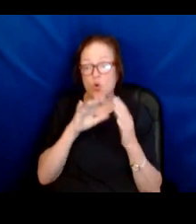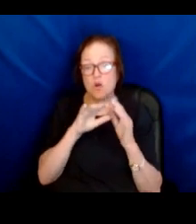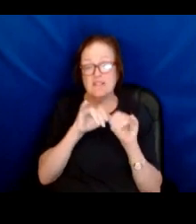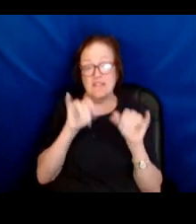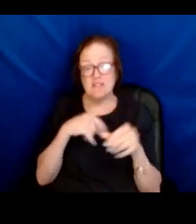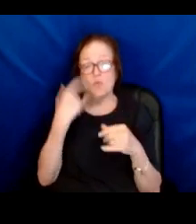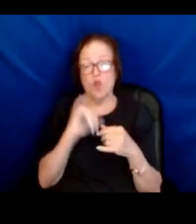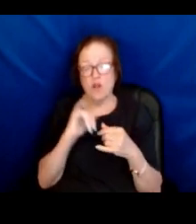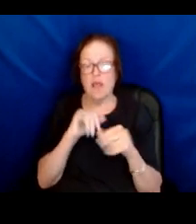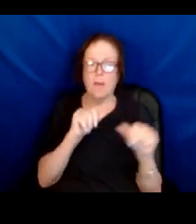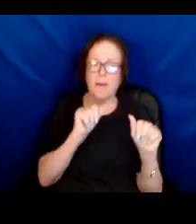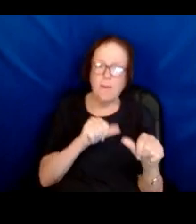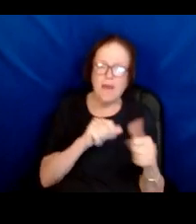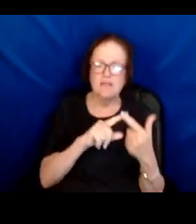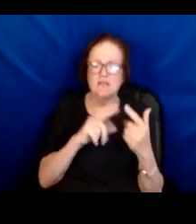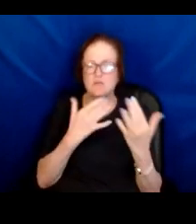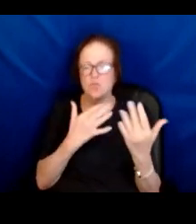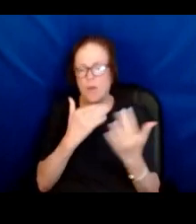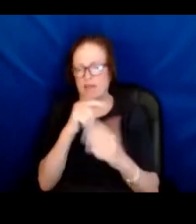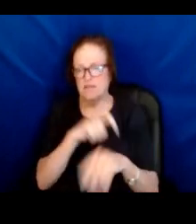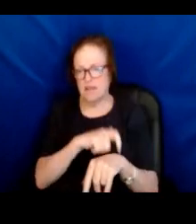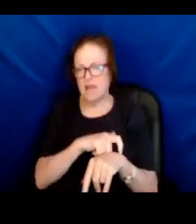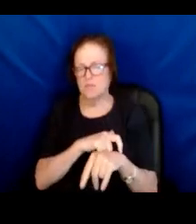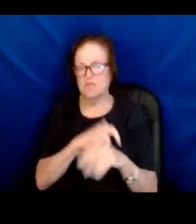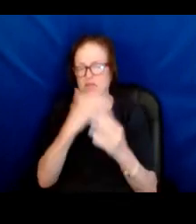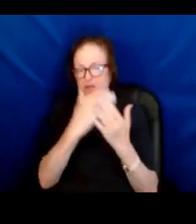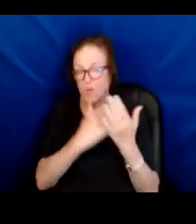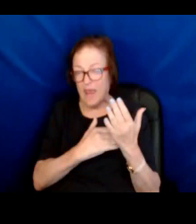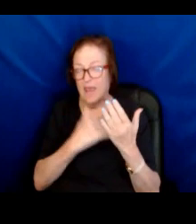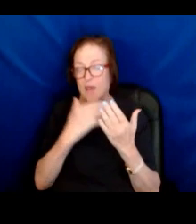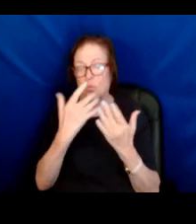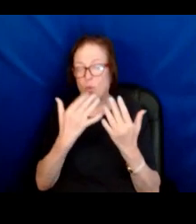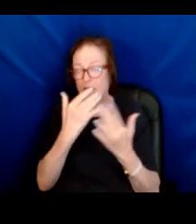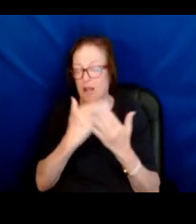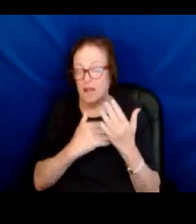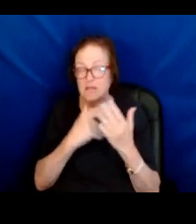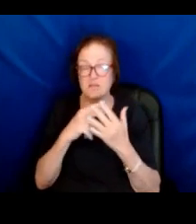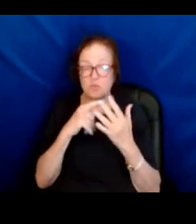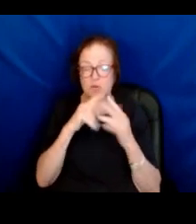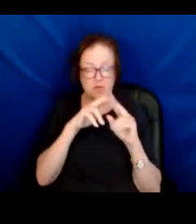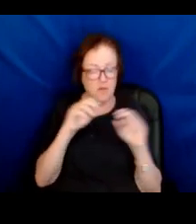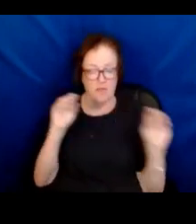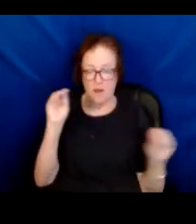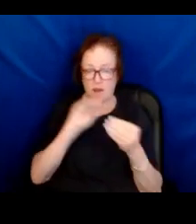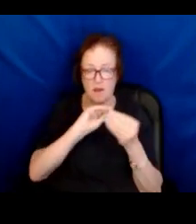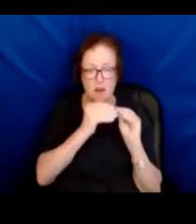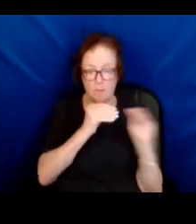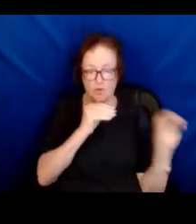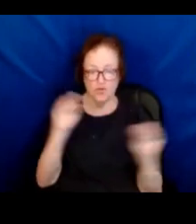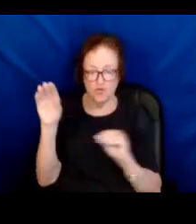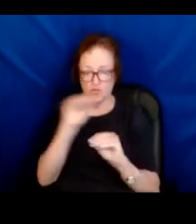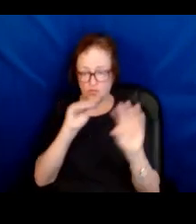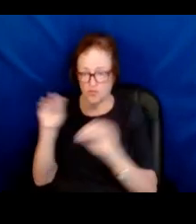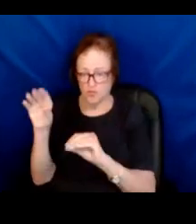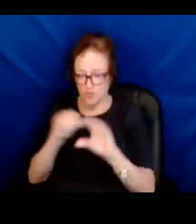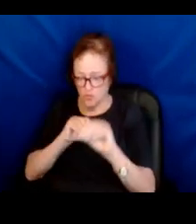the wait times. So we started out doing these interviews focused on the numbers and getting the model right, and realized that, I think